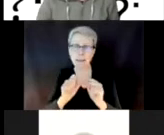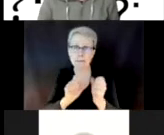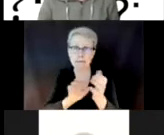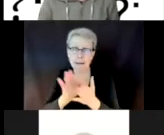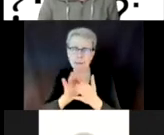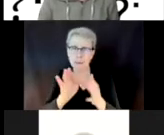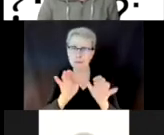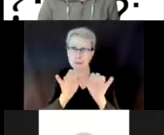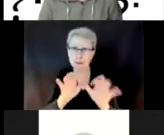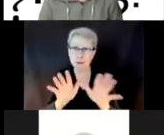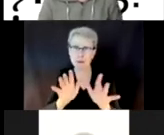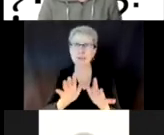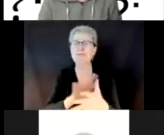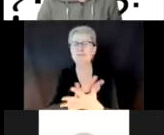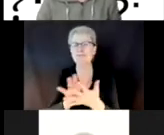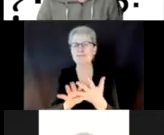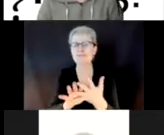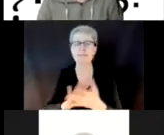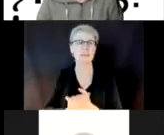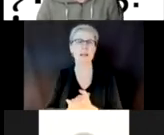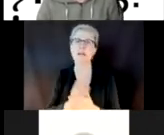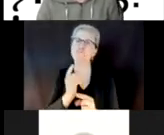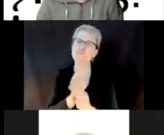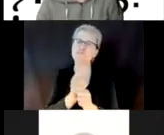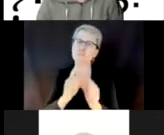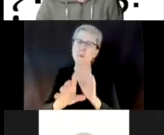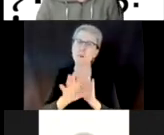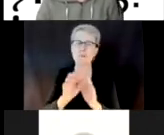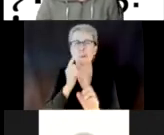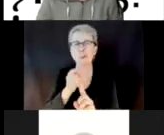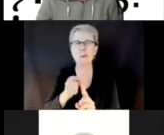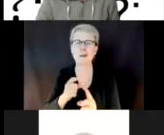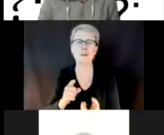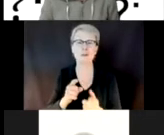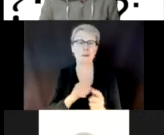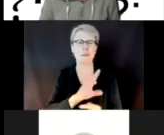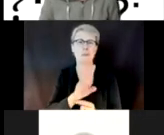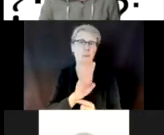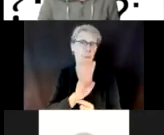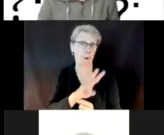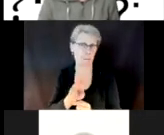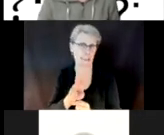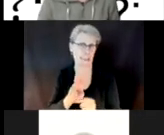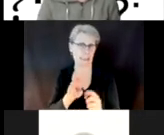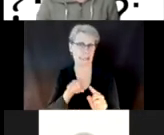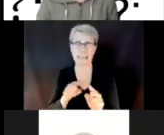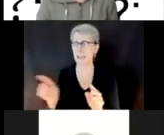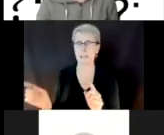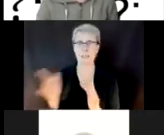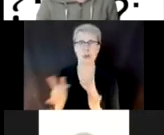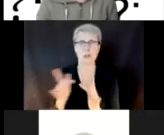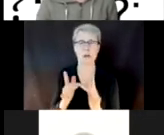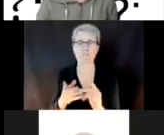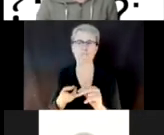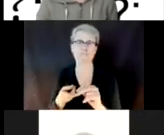So I've given you just a couple of common goals here. So driving traffic from your website, increasing it by 50% in a span